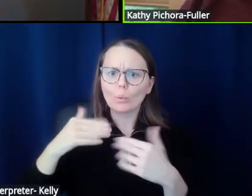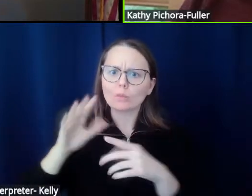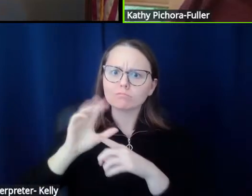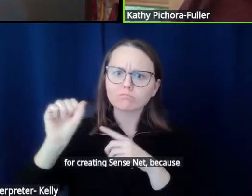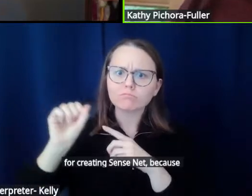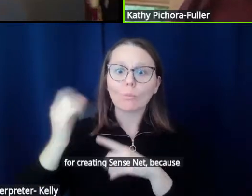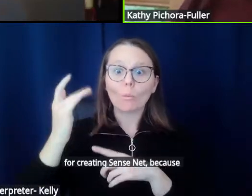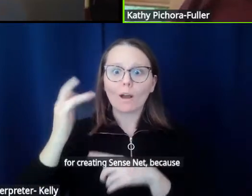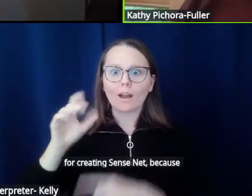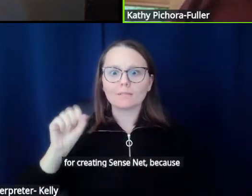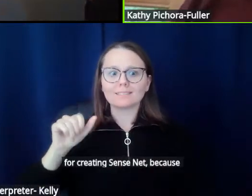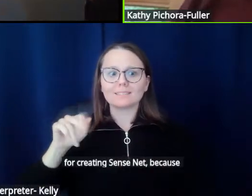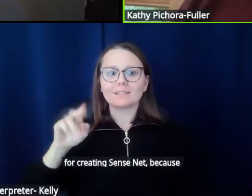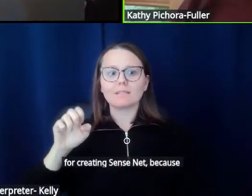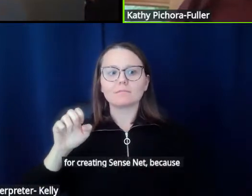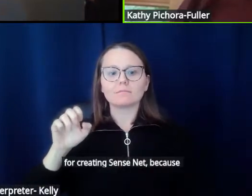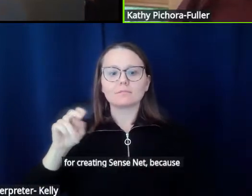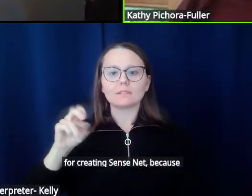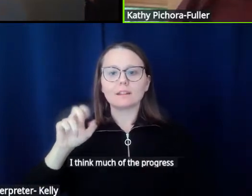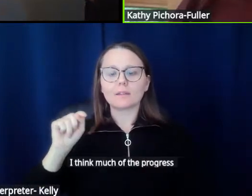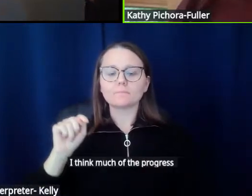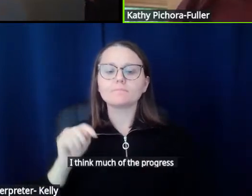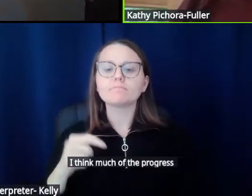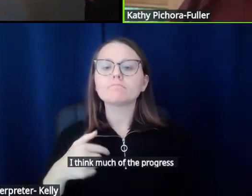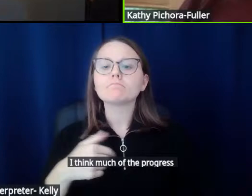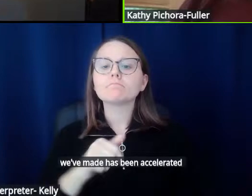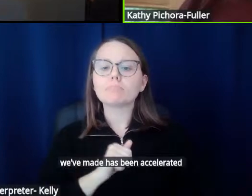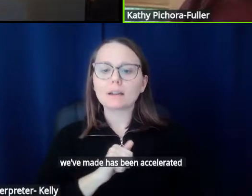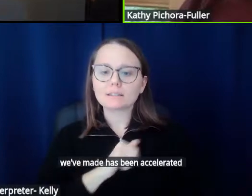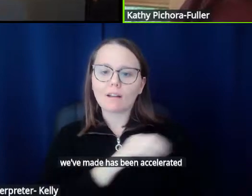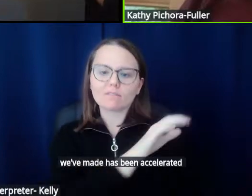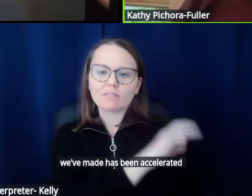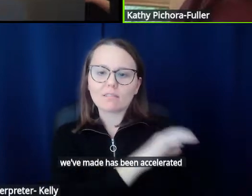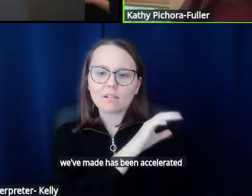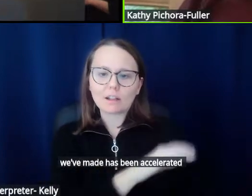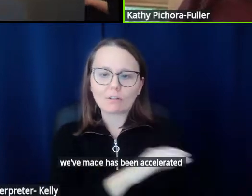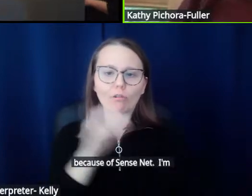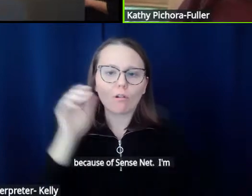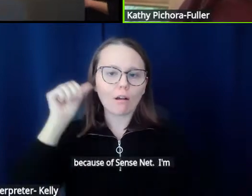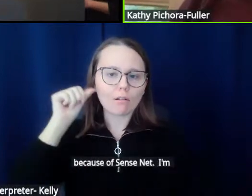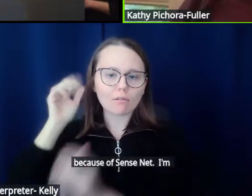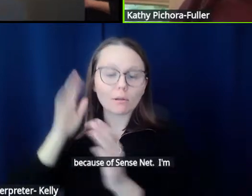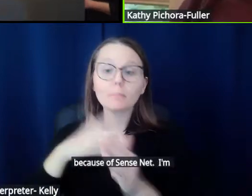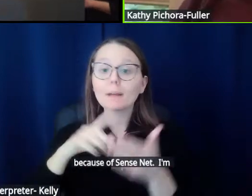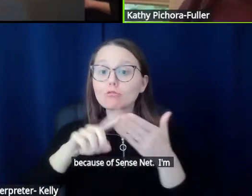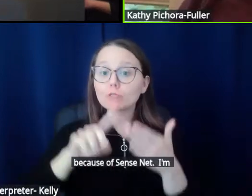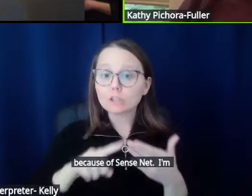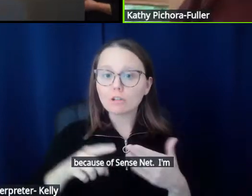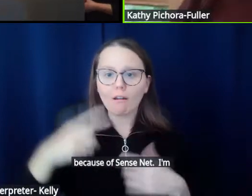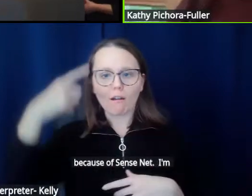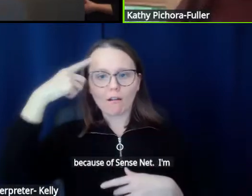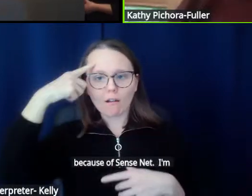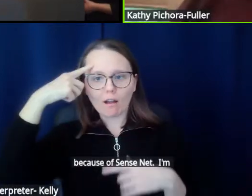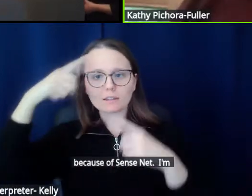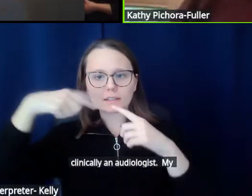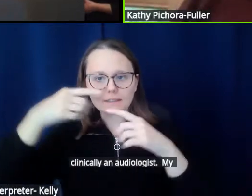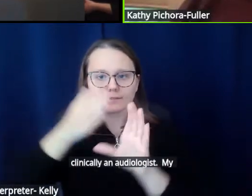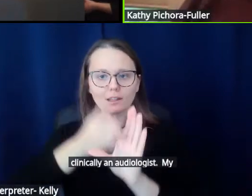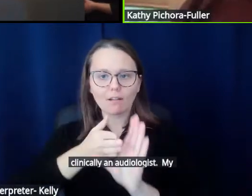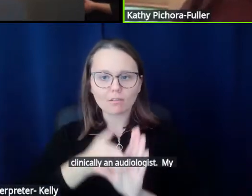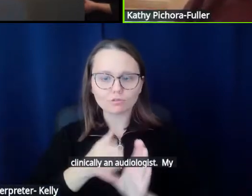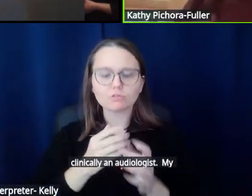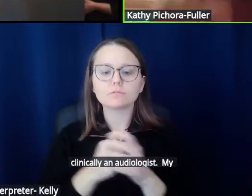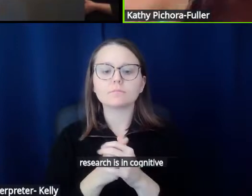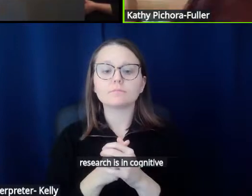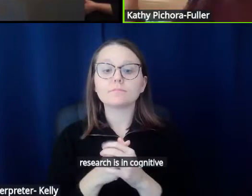SenseNet. I'm clinically an audiologist. My research is in cognitive psychology. And